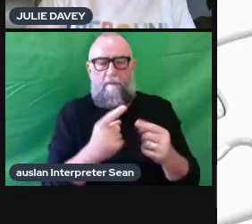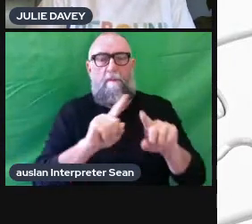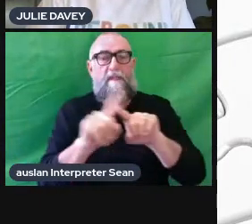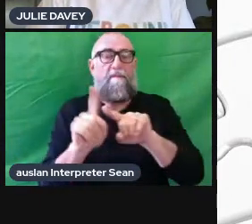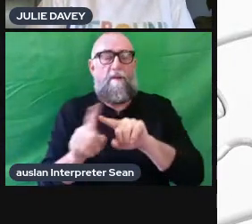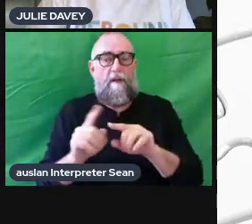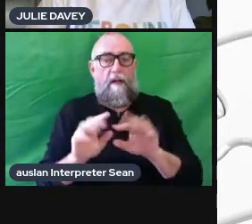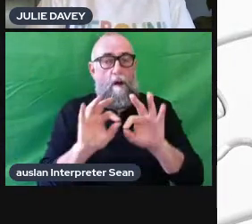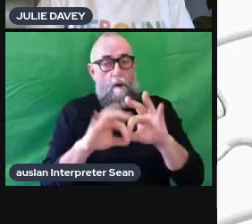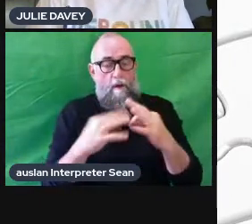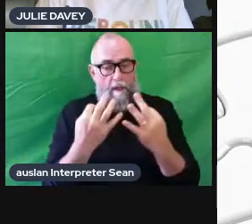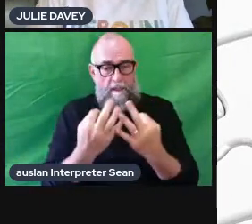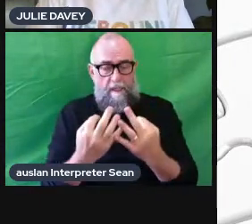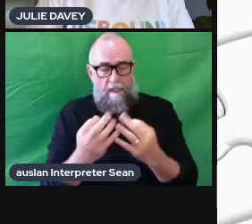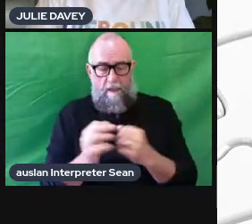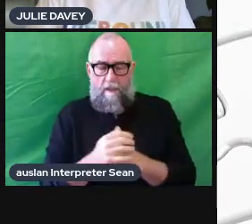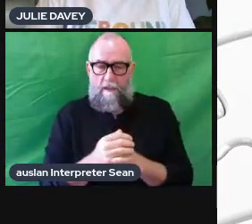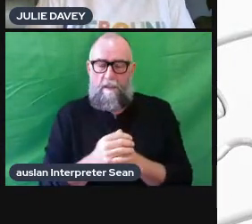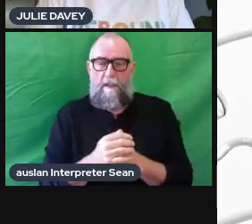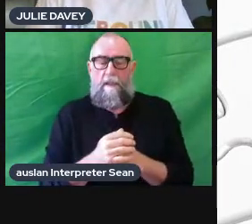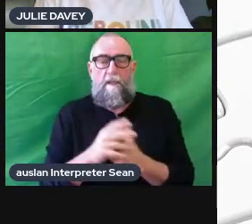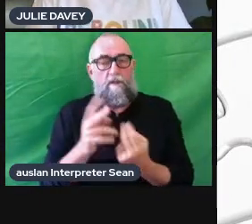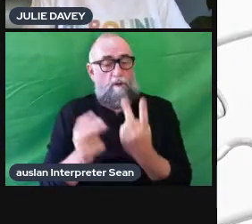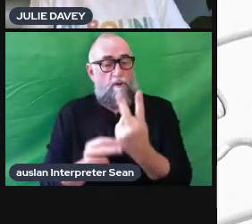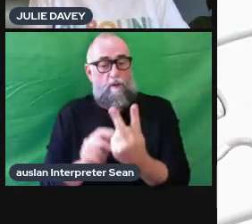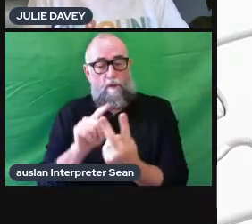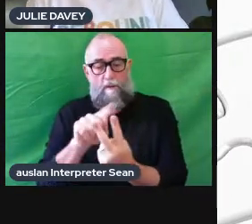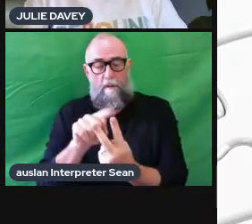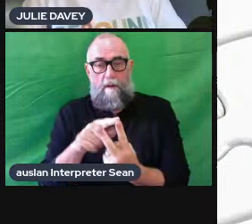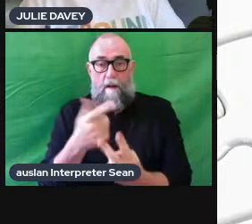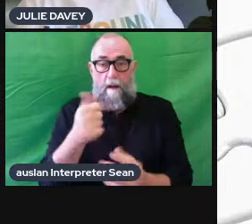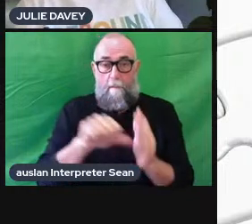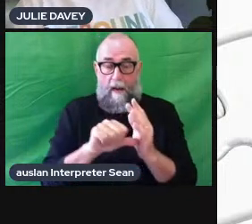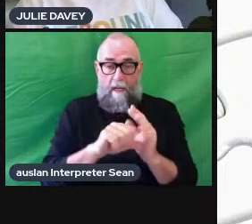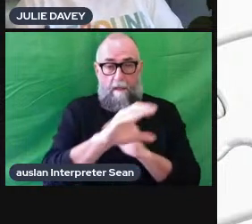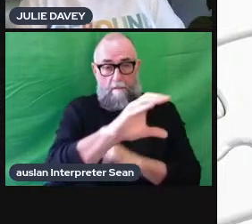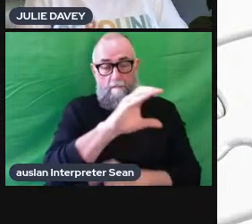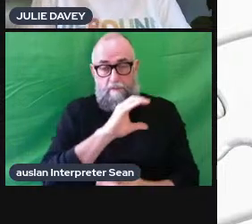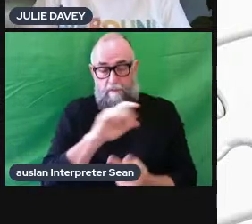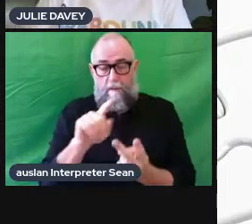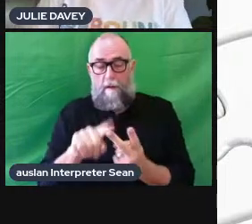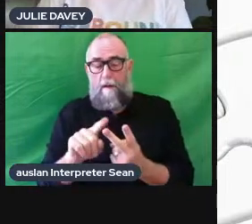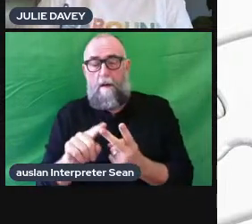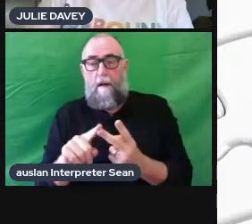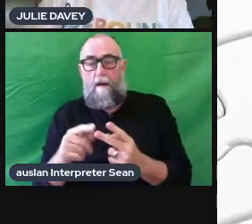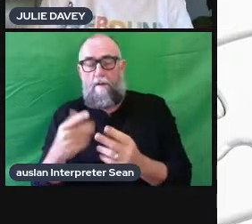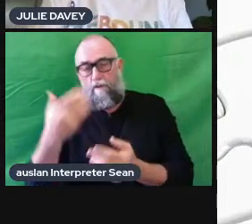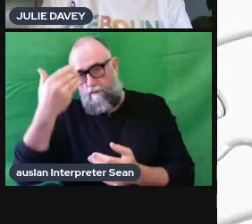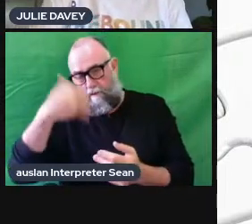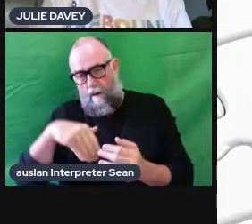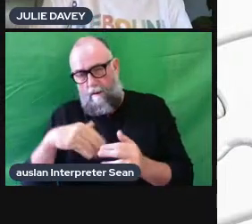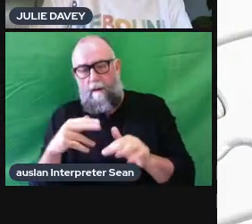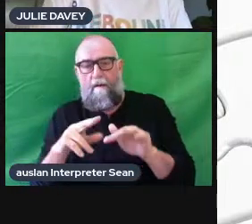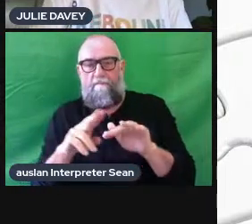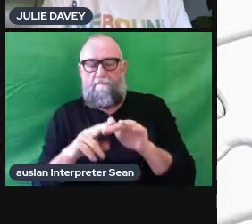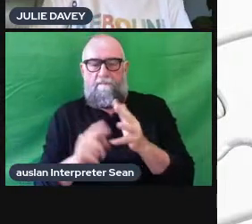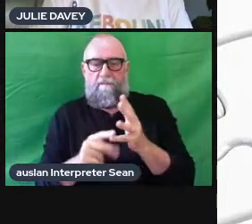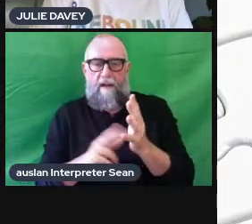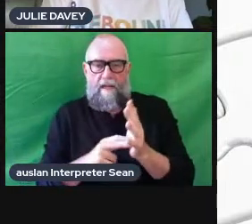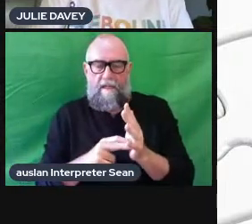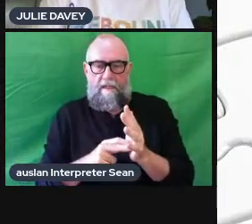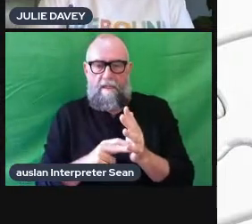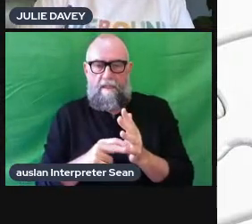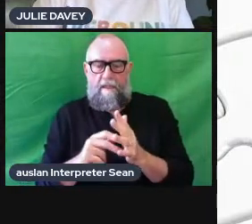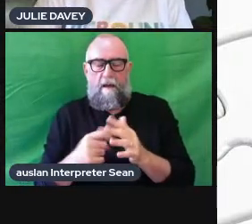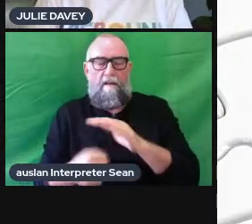the Stroke Foundation. And we got to decide how we'd like to work with Coralie English's team, including PhD candidate Dina